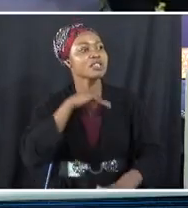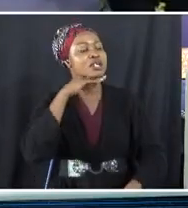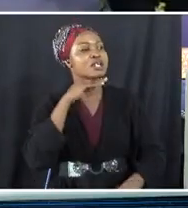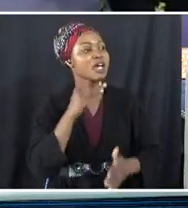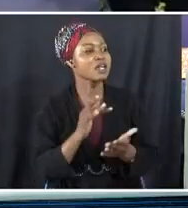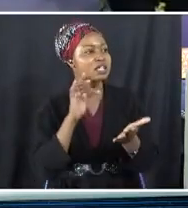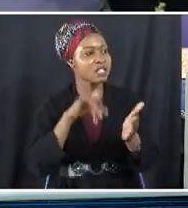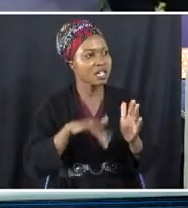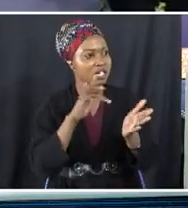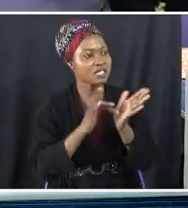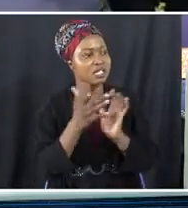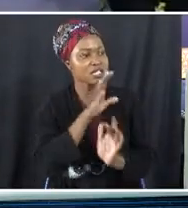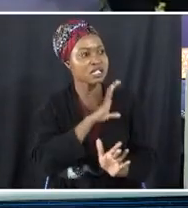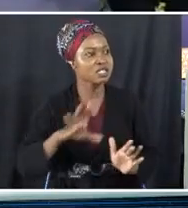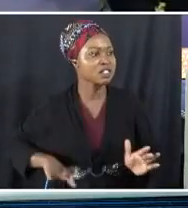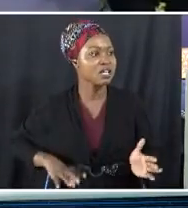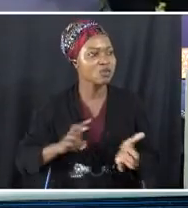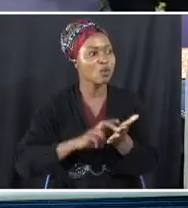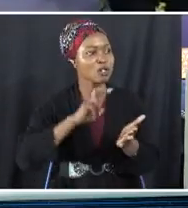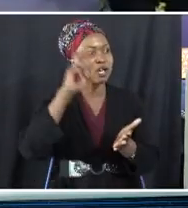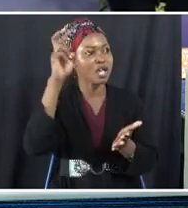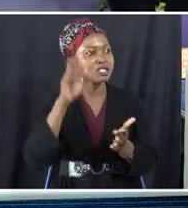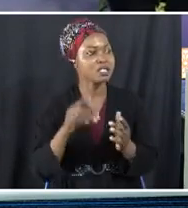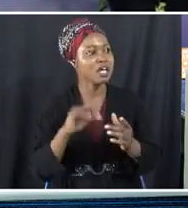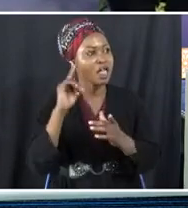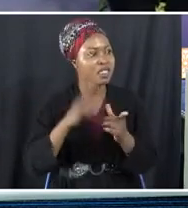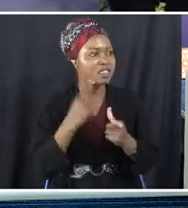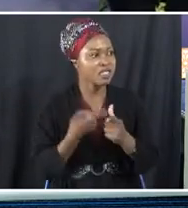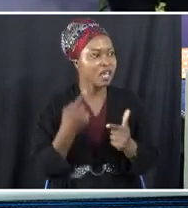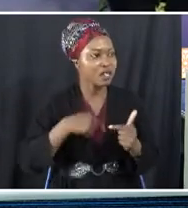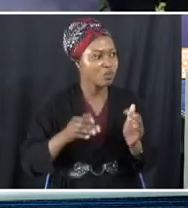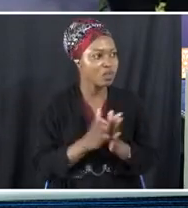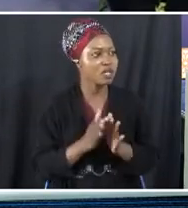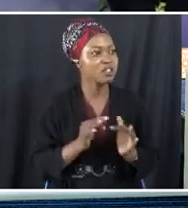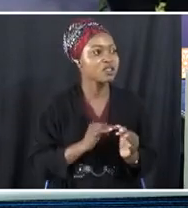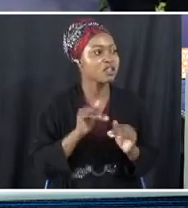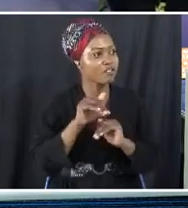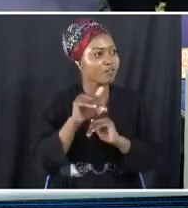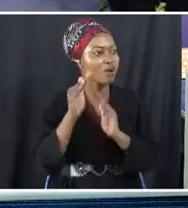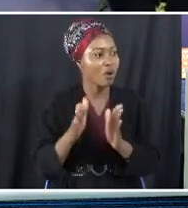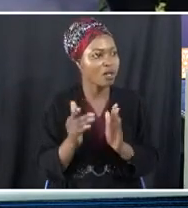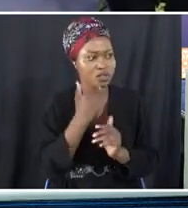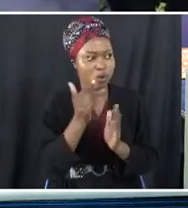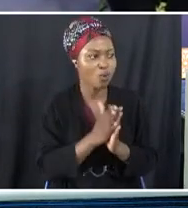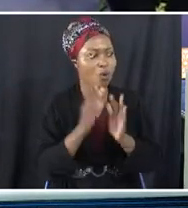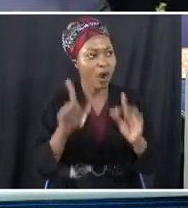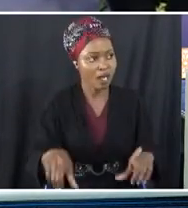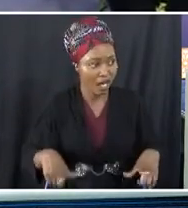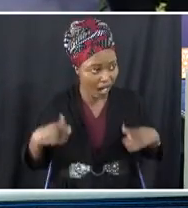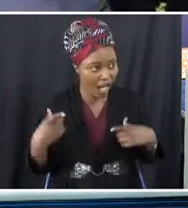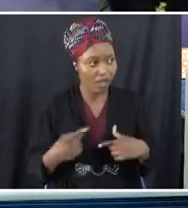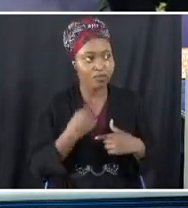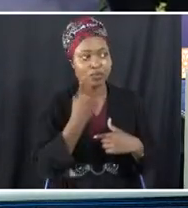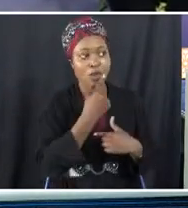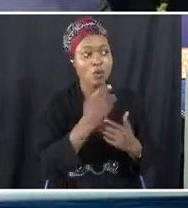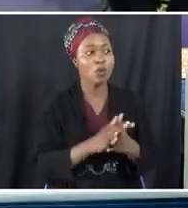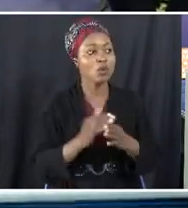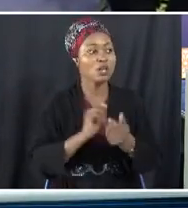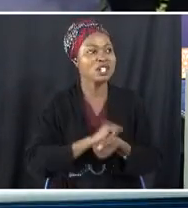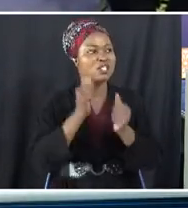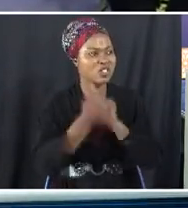On that day, the dead in Christ shall rise first. Then his believers who are